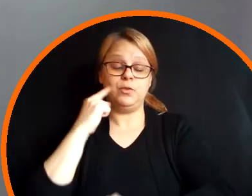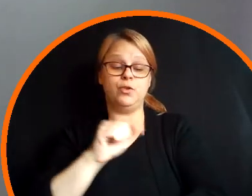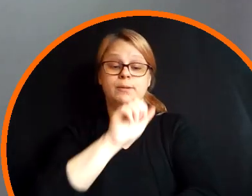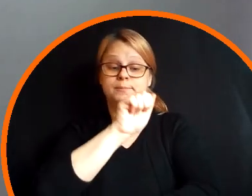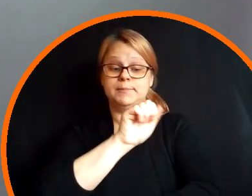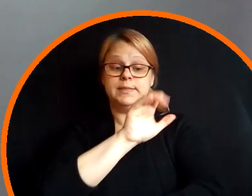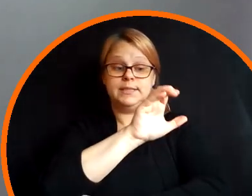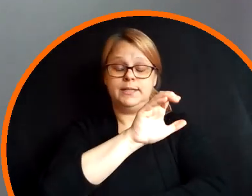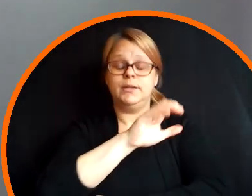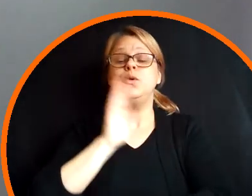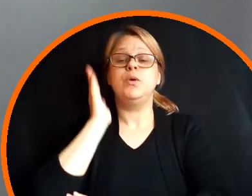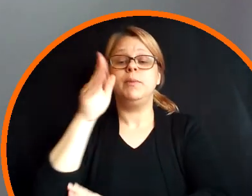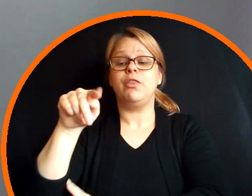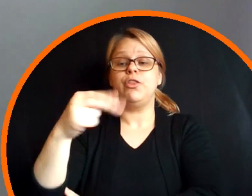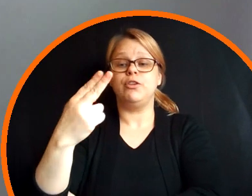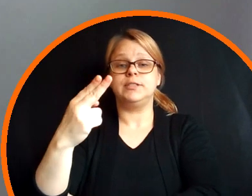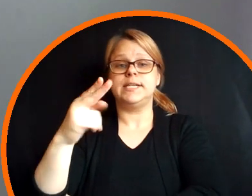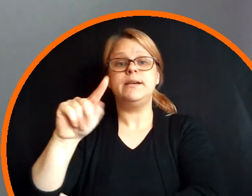is